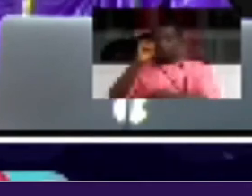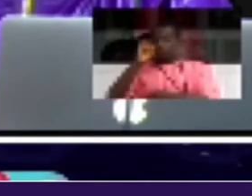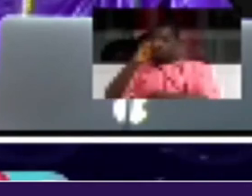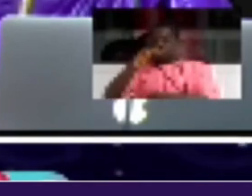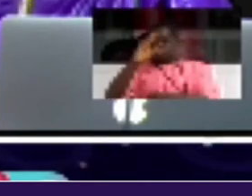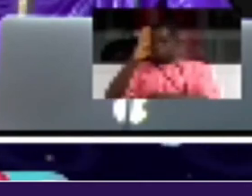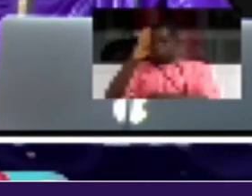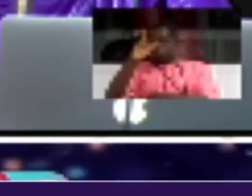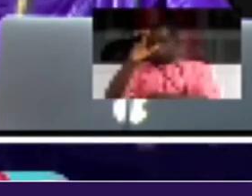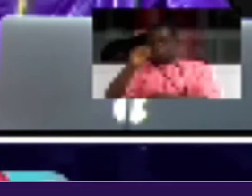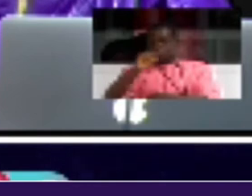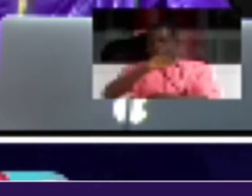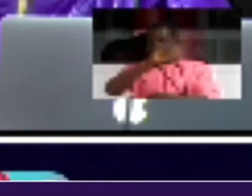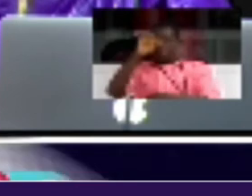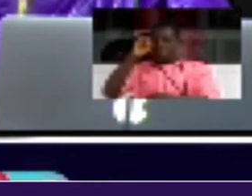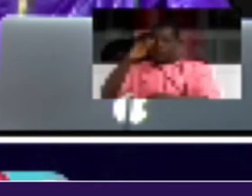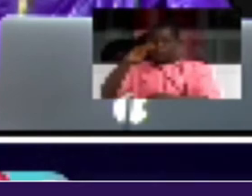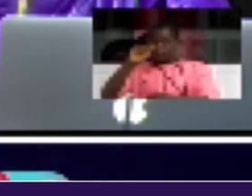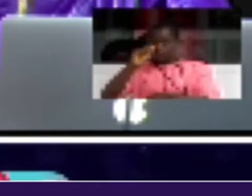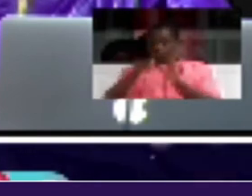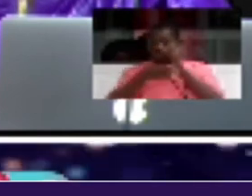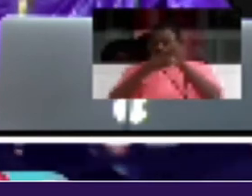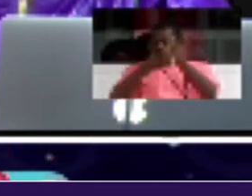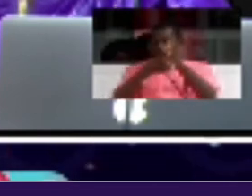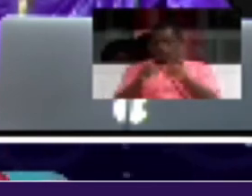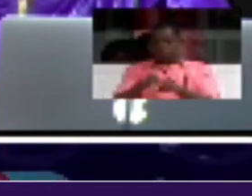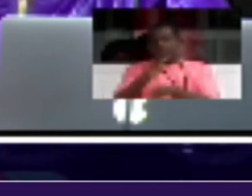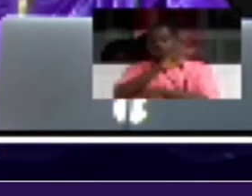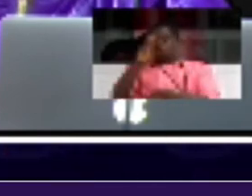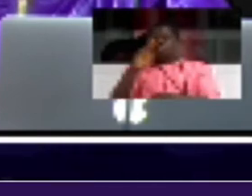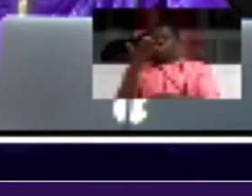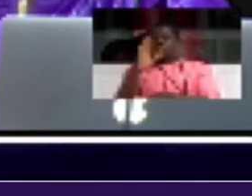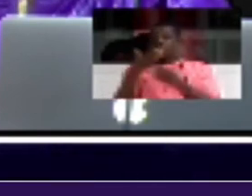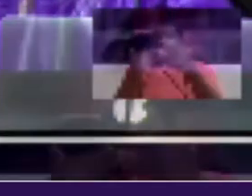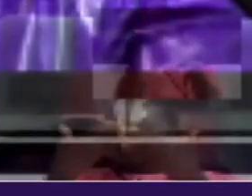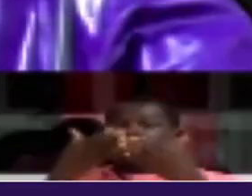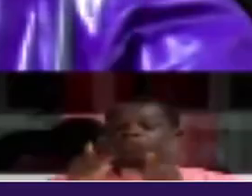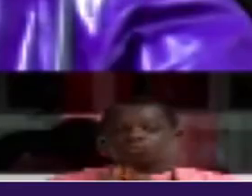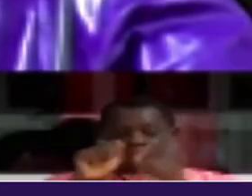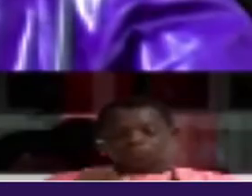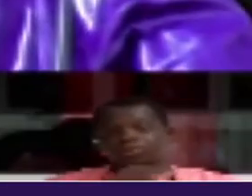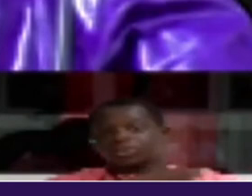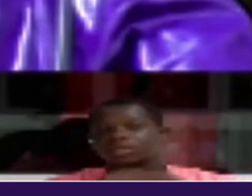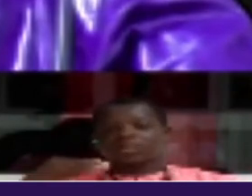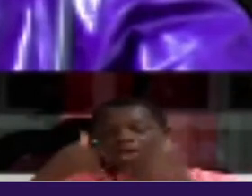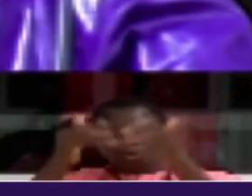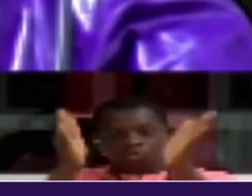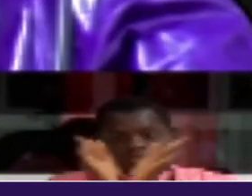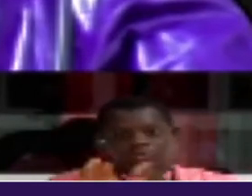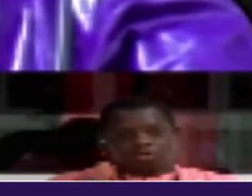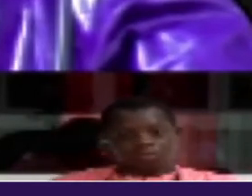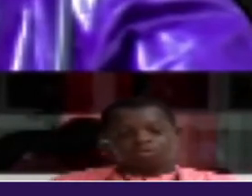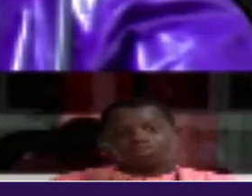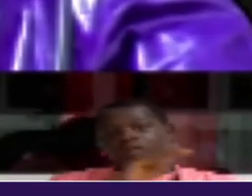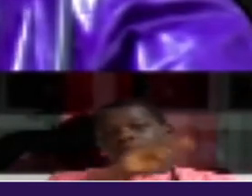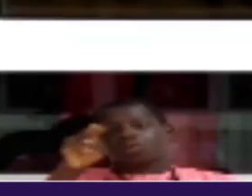No. Have you in fact been told that you were going to be a member of a killer squad? No. But you see, this